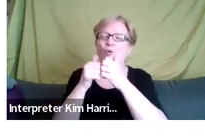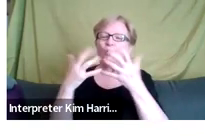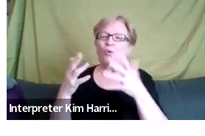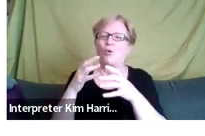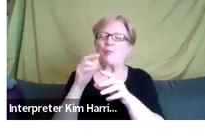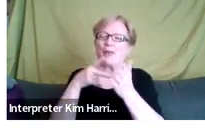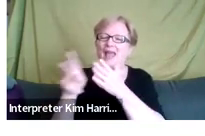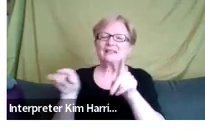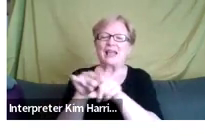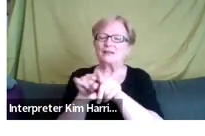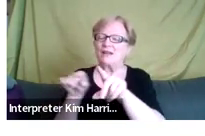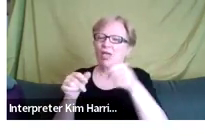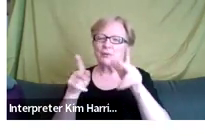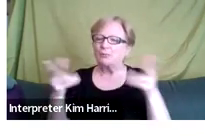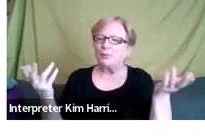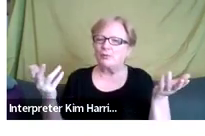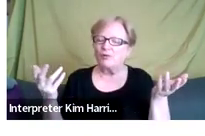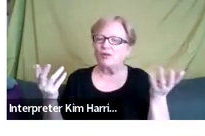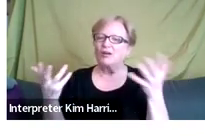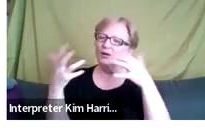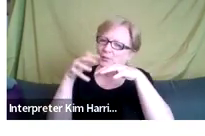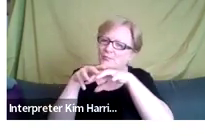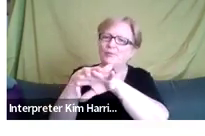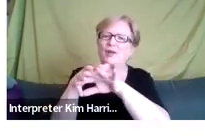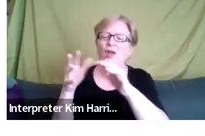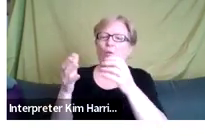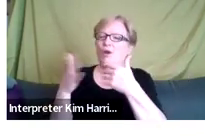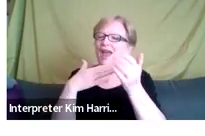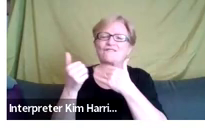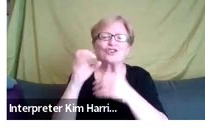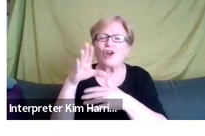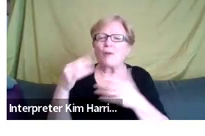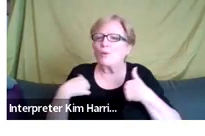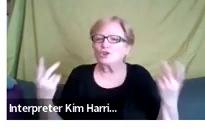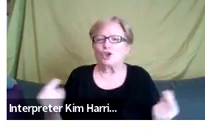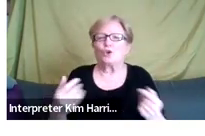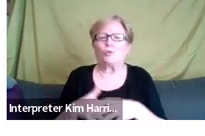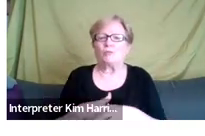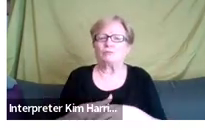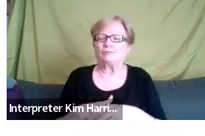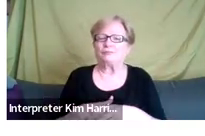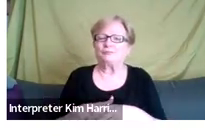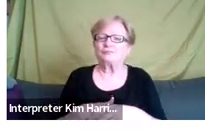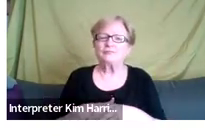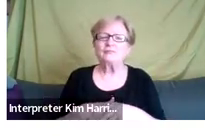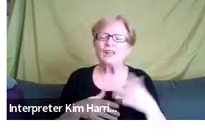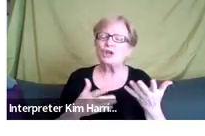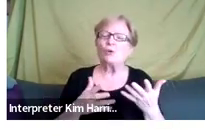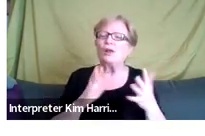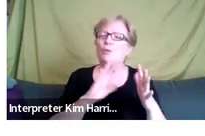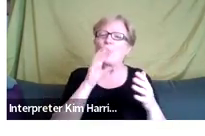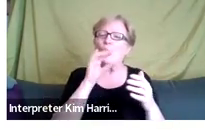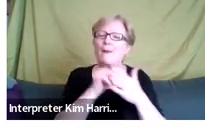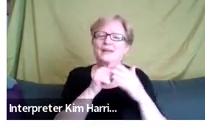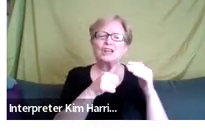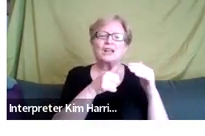everyone else for whatever job that we do. So those are some of the things